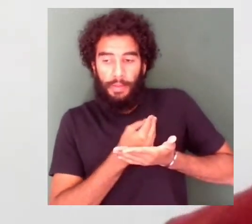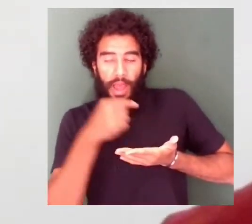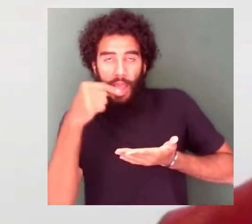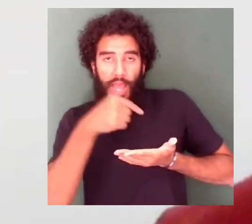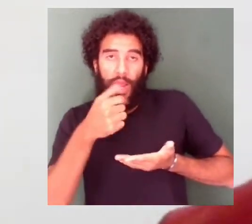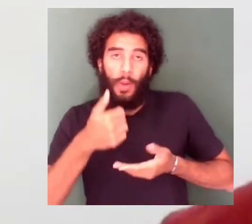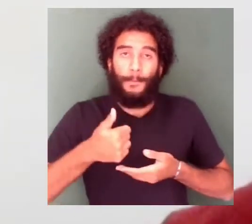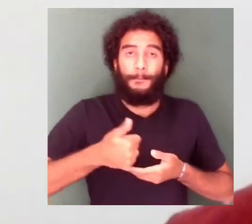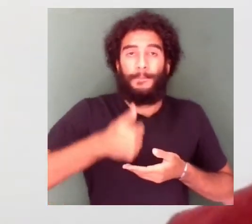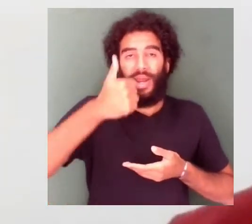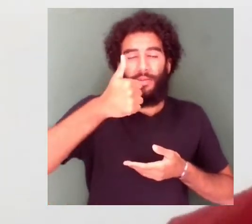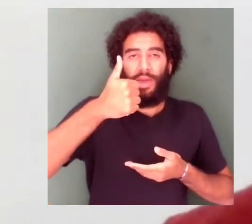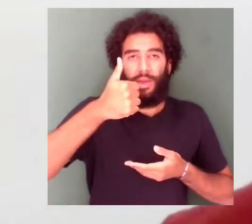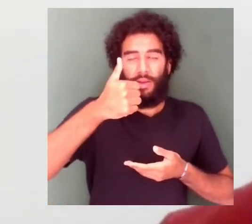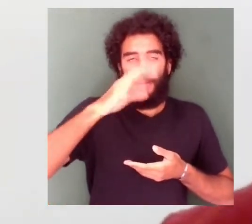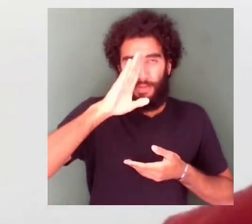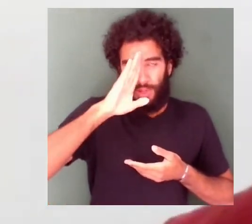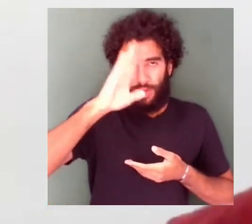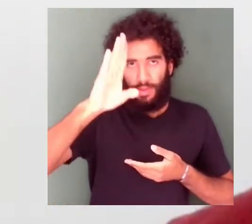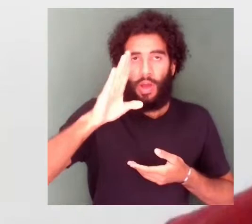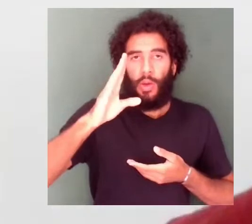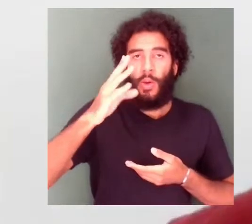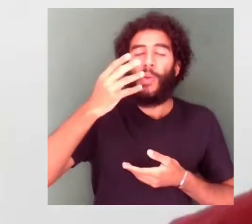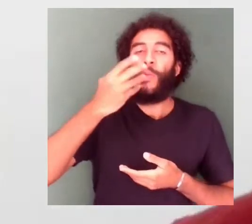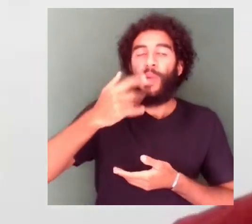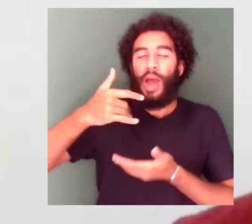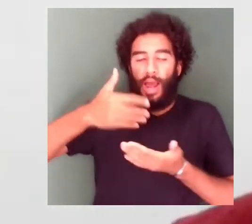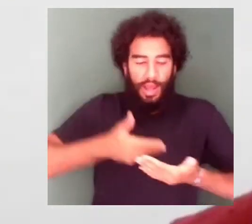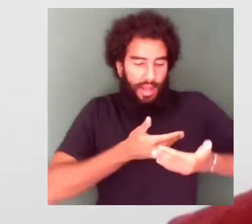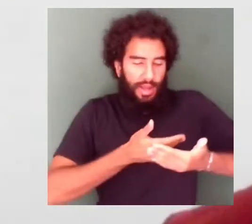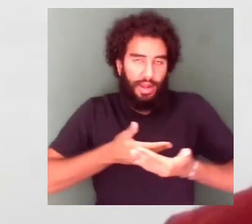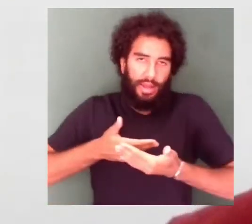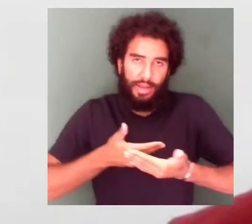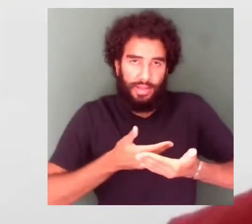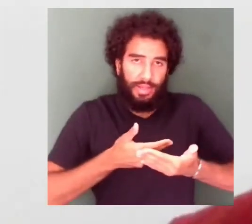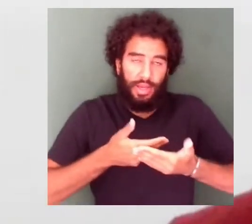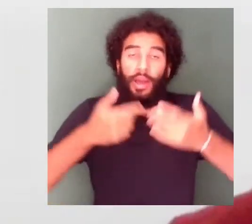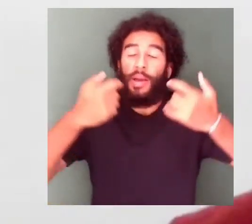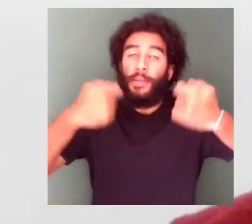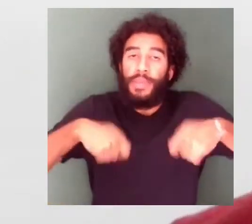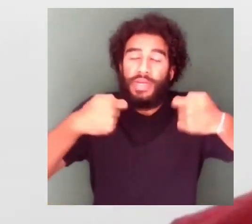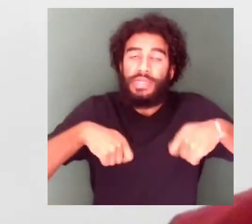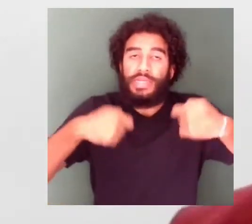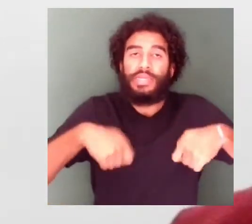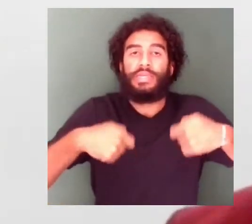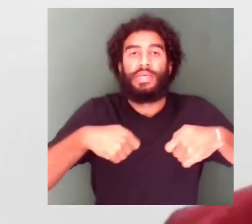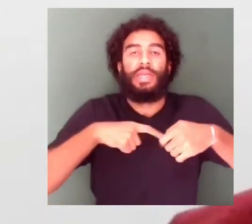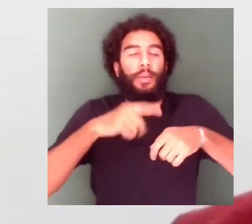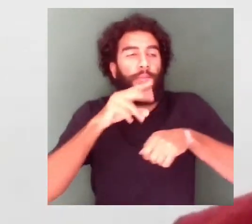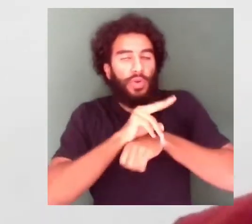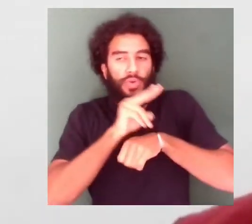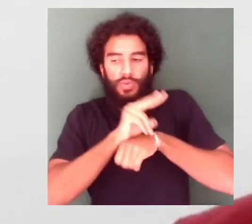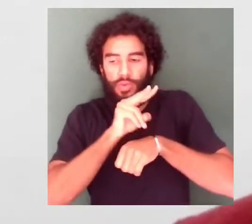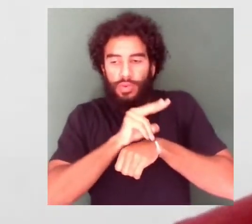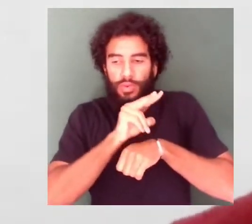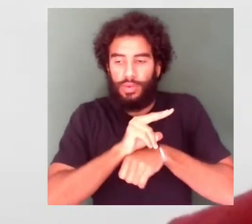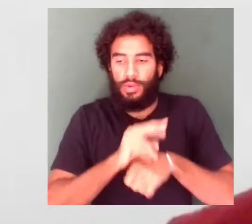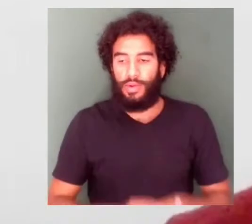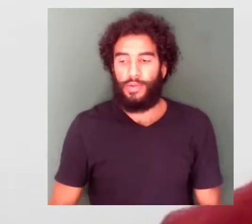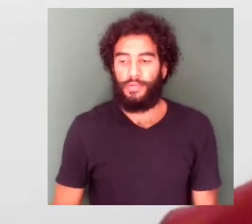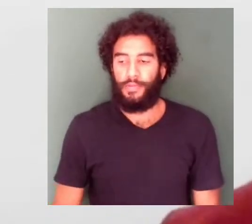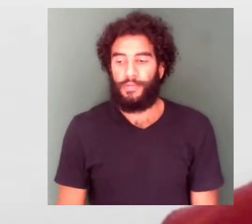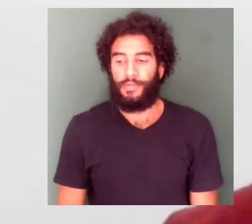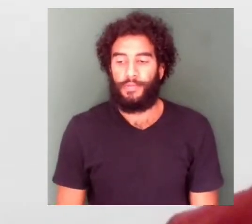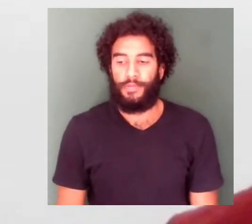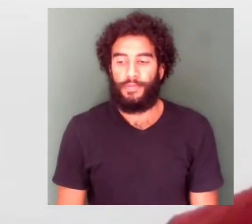Breastfeeding is the first and most important food for children, and it should be prioritized and protected from actions,